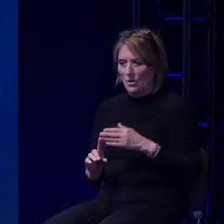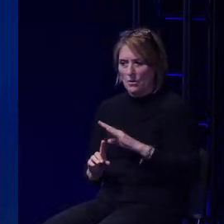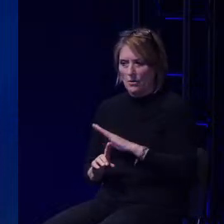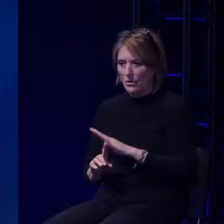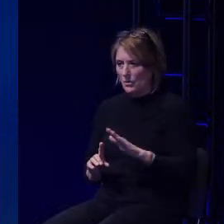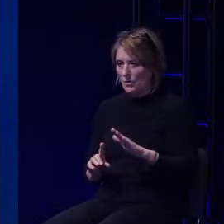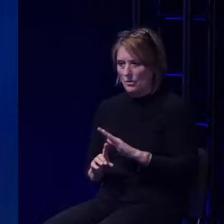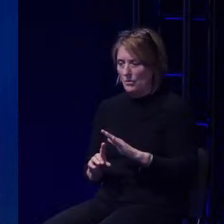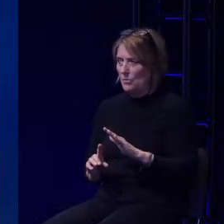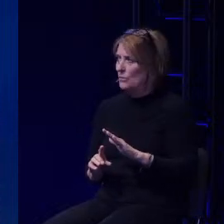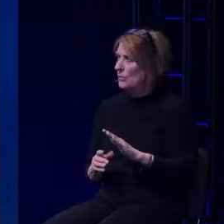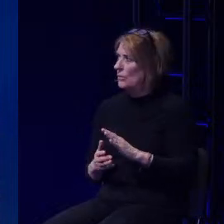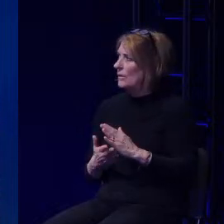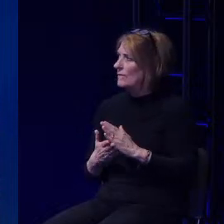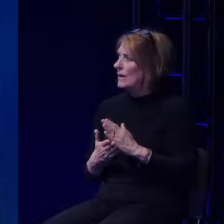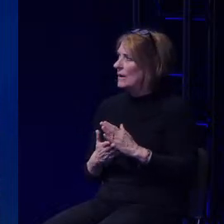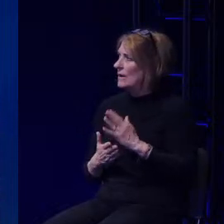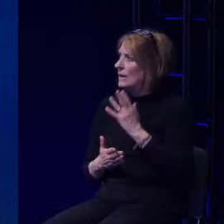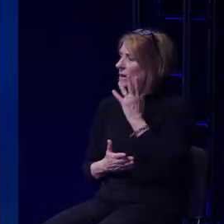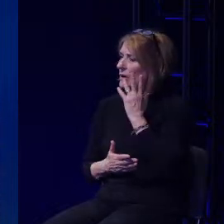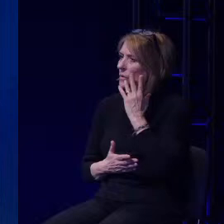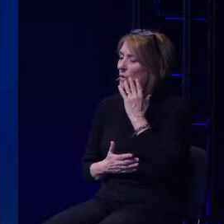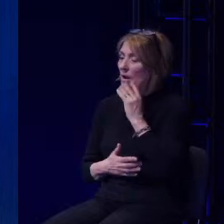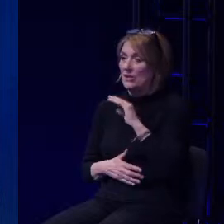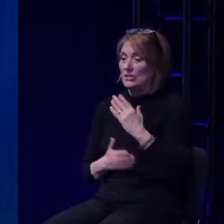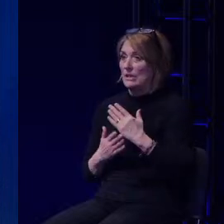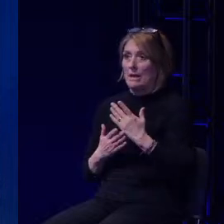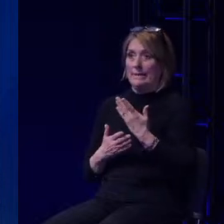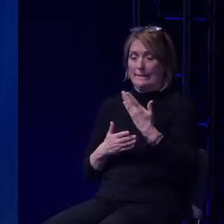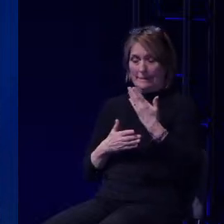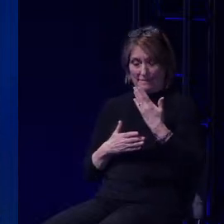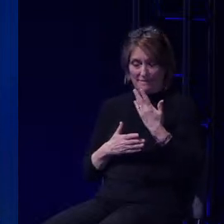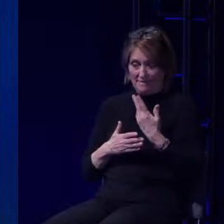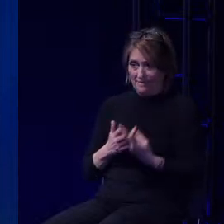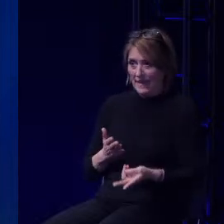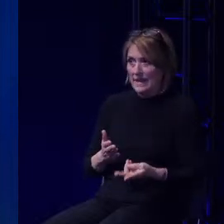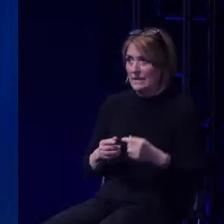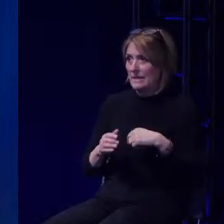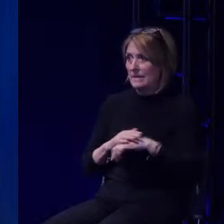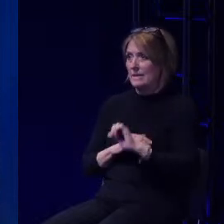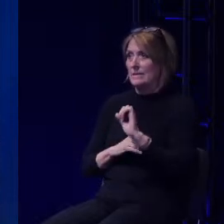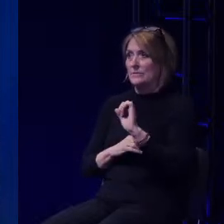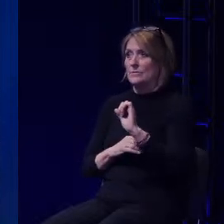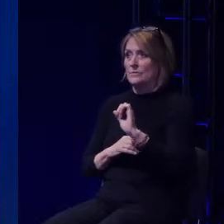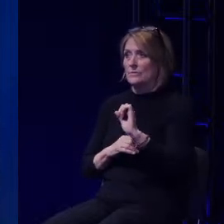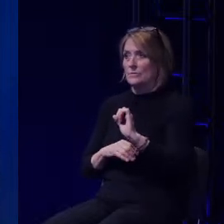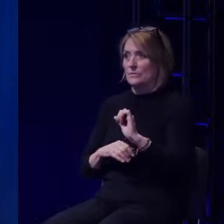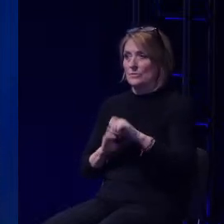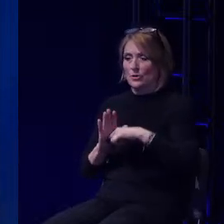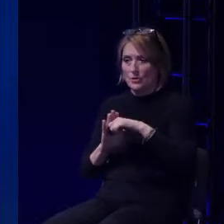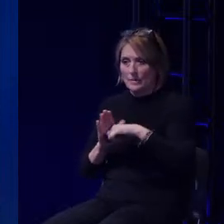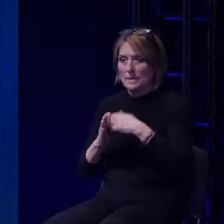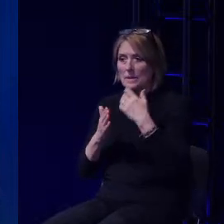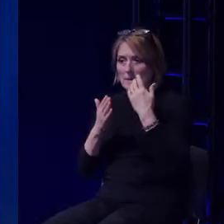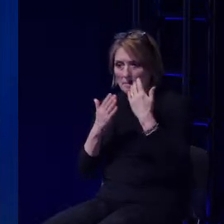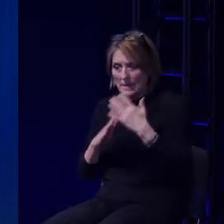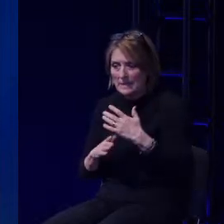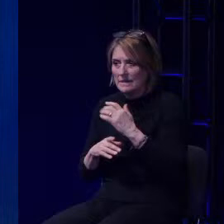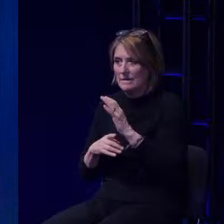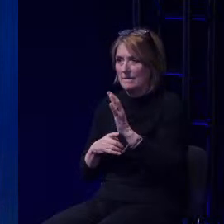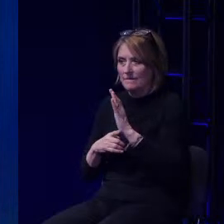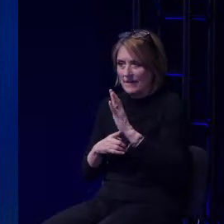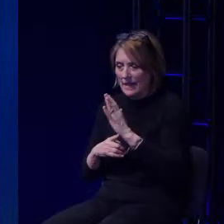wasn't the goal. And in fact, when I fell into documentary, I had already gone to film school, focused